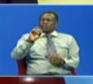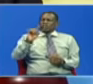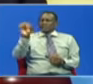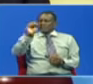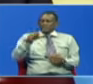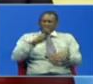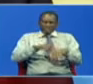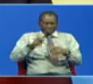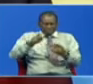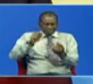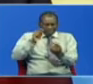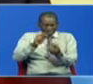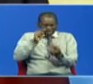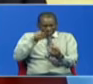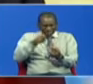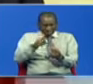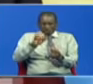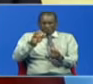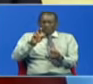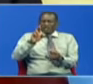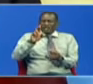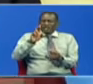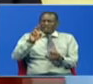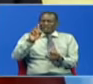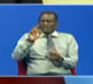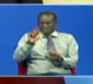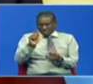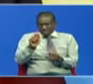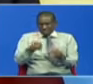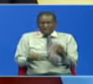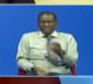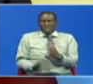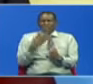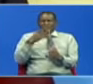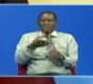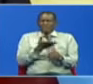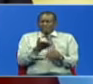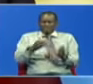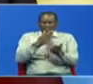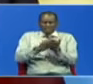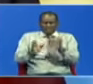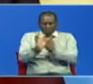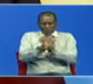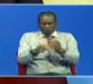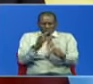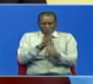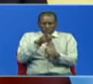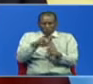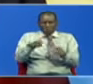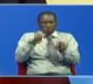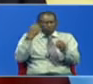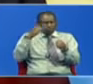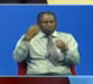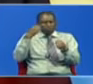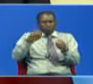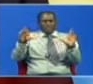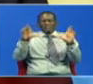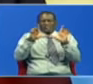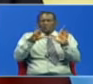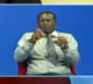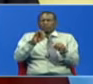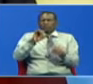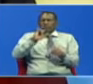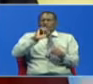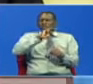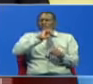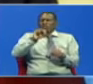out, in some countries they were being used as what is called certificate of immunity. In other words, if a person